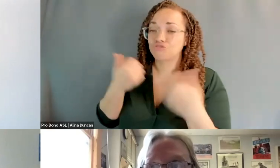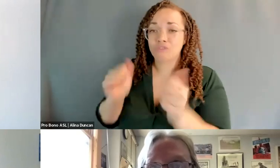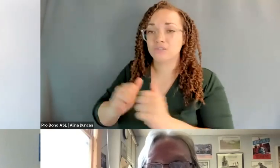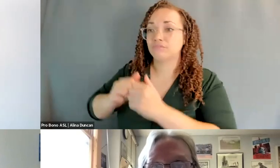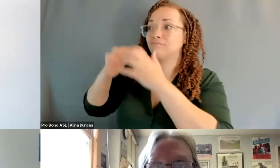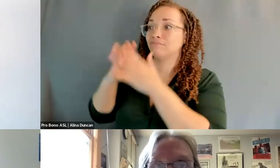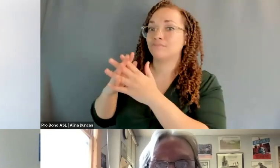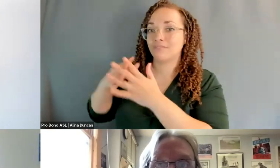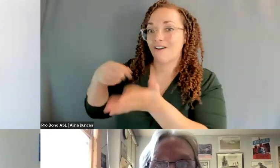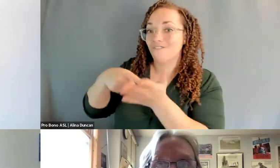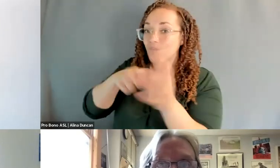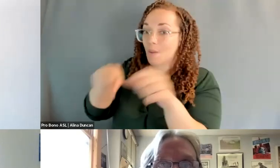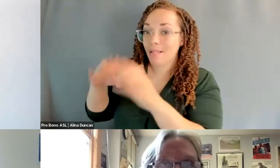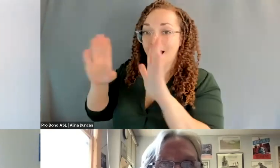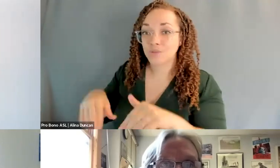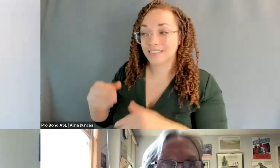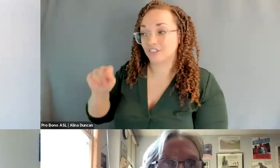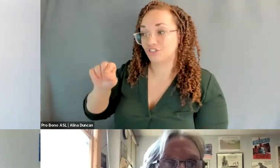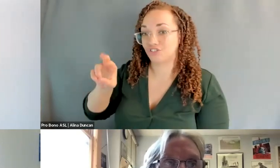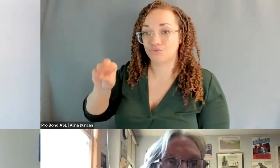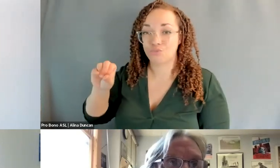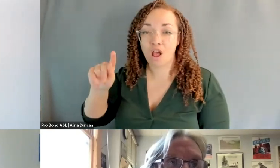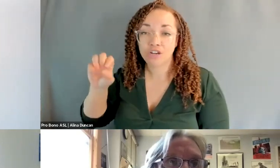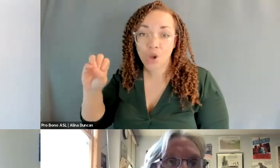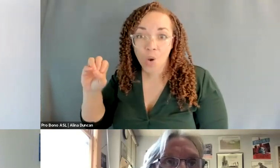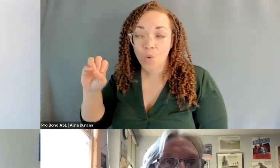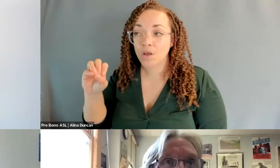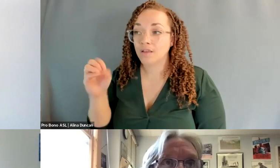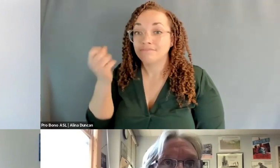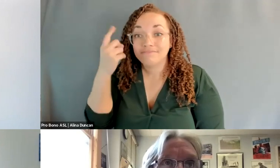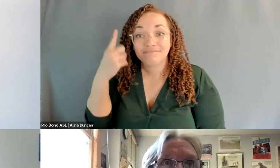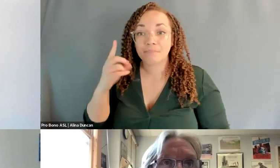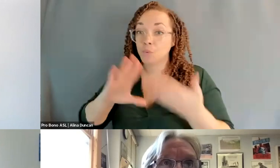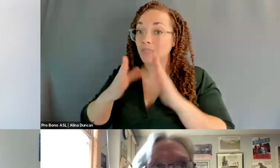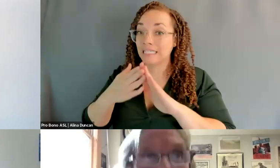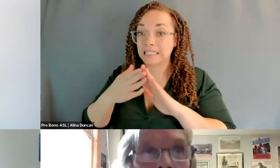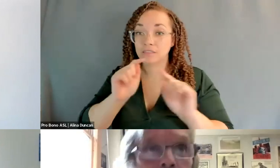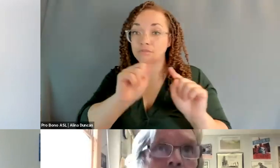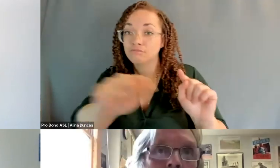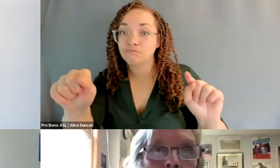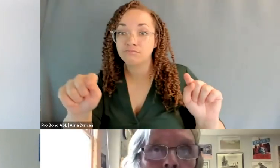in Toronto and communities oppose it almost,